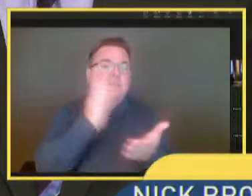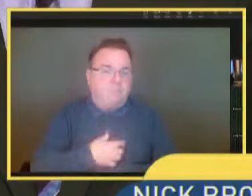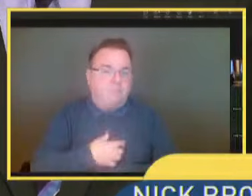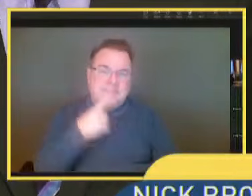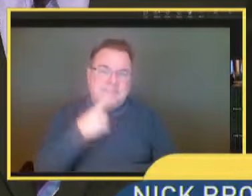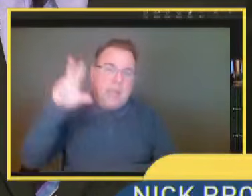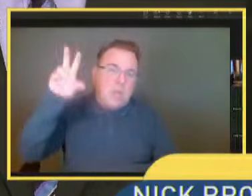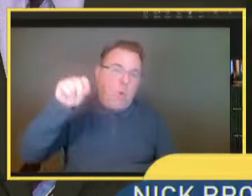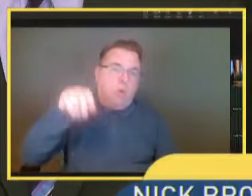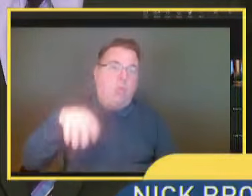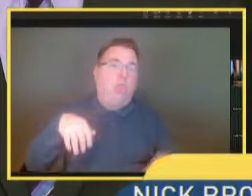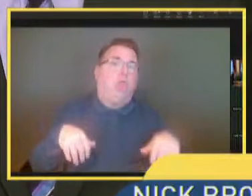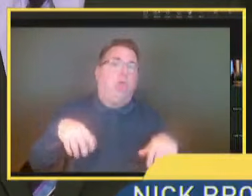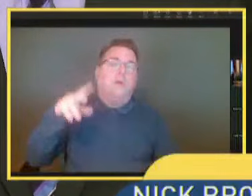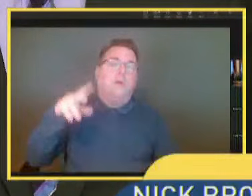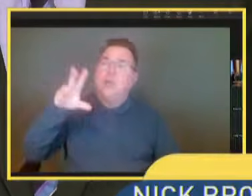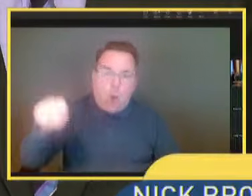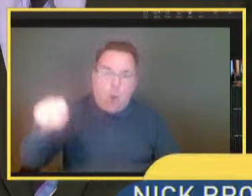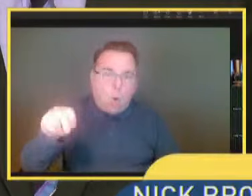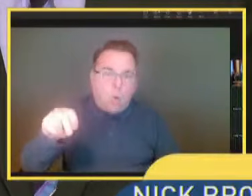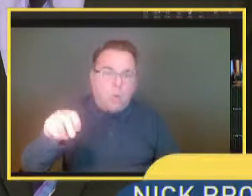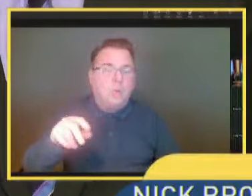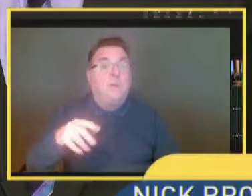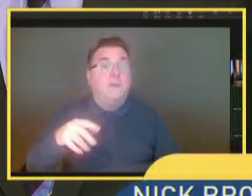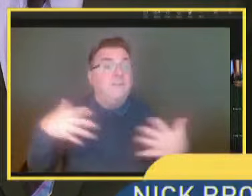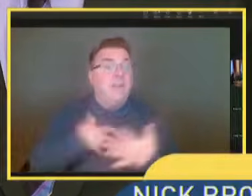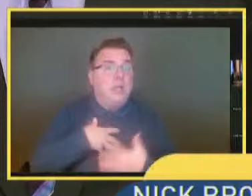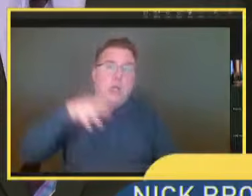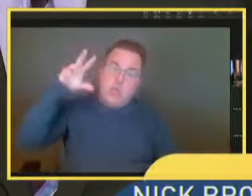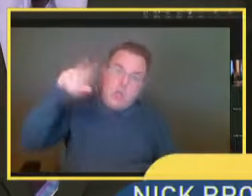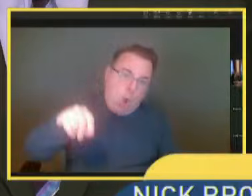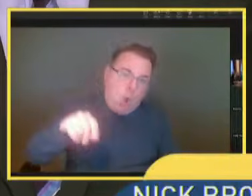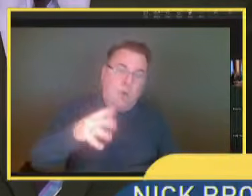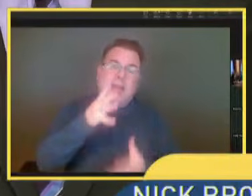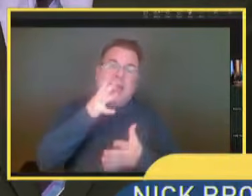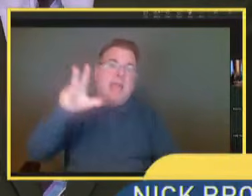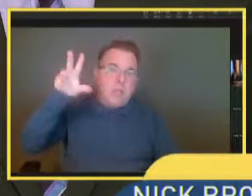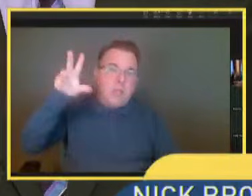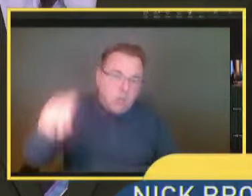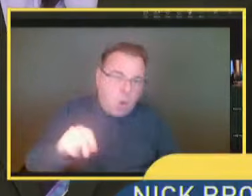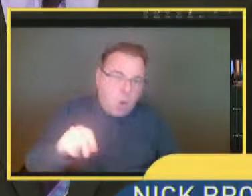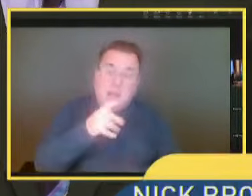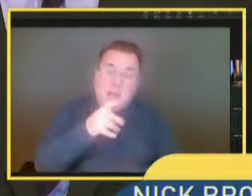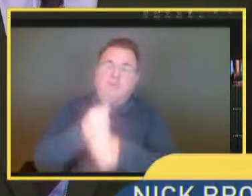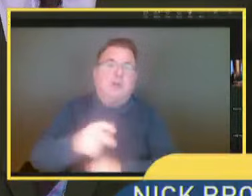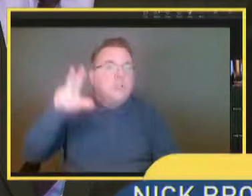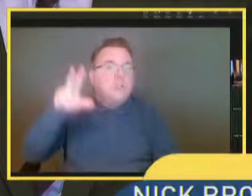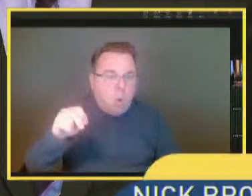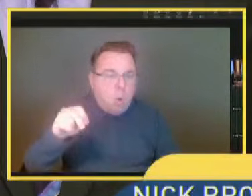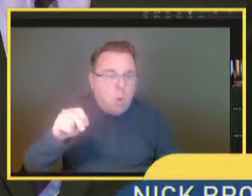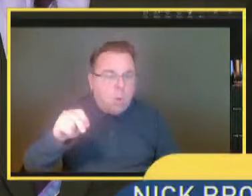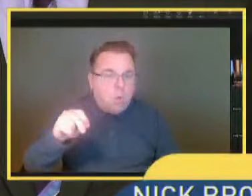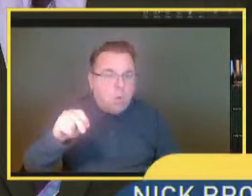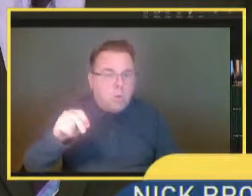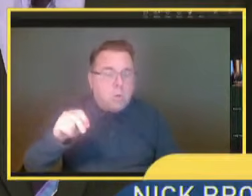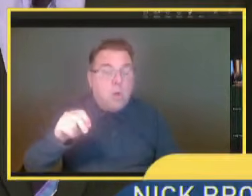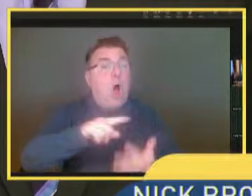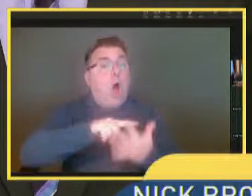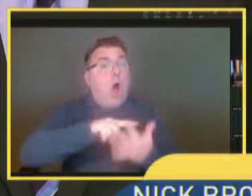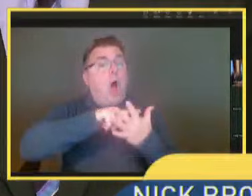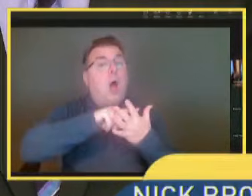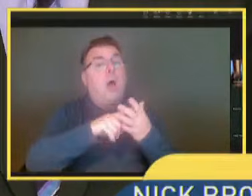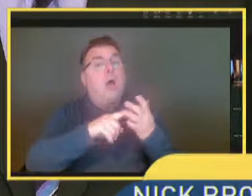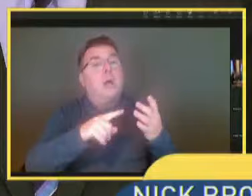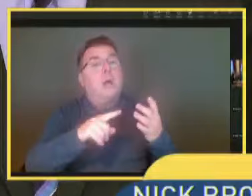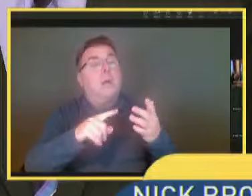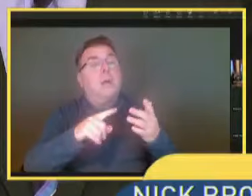apathy. We must dissent from the fear and the hatred and the mistrust. We must dissent from the poverty of vision